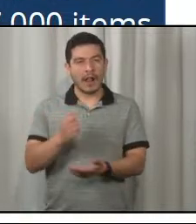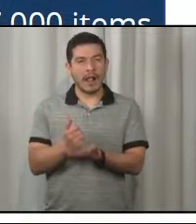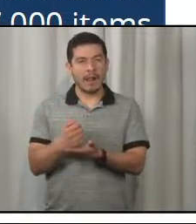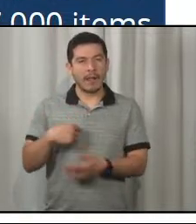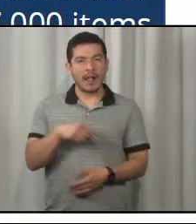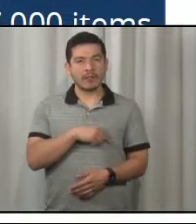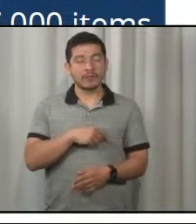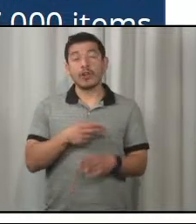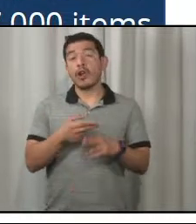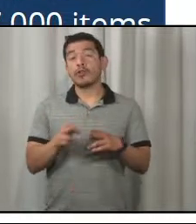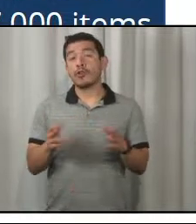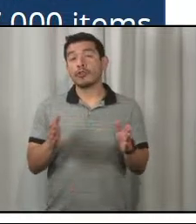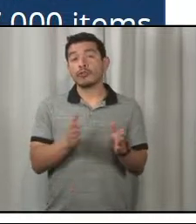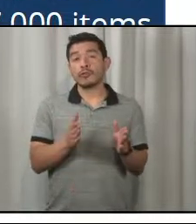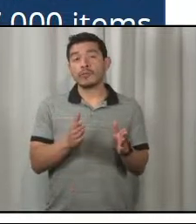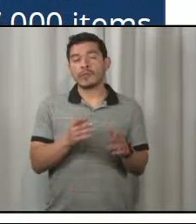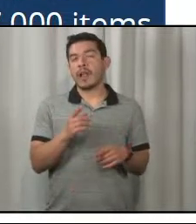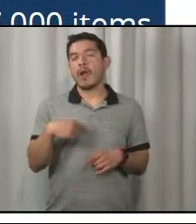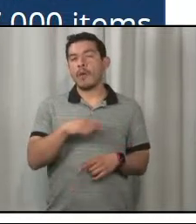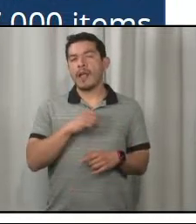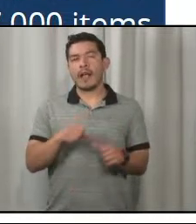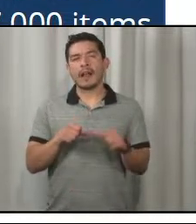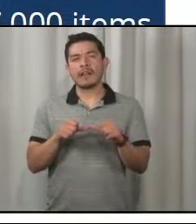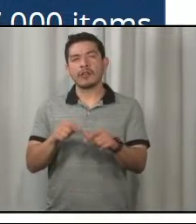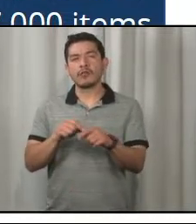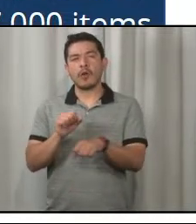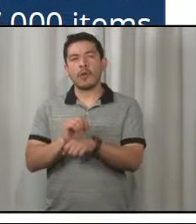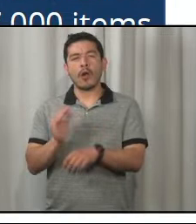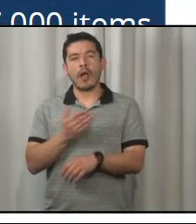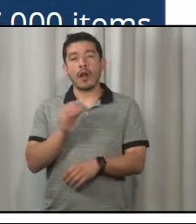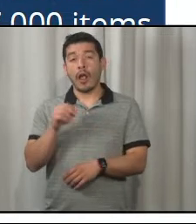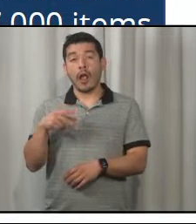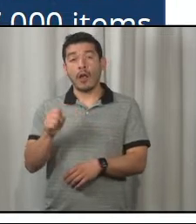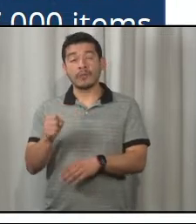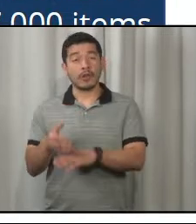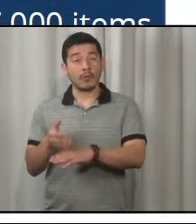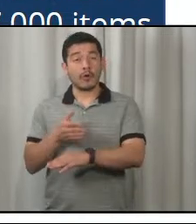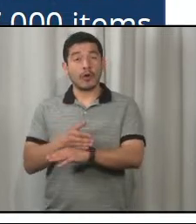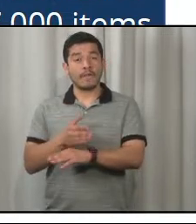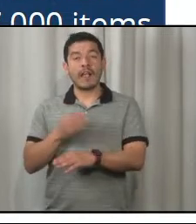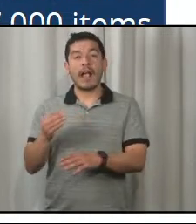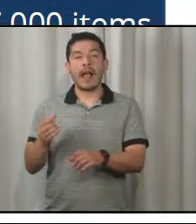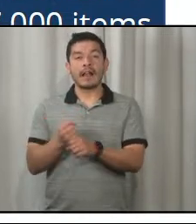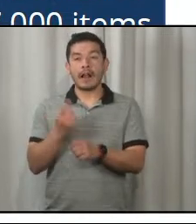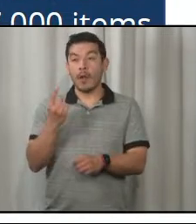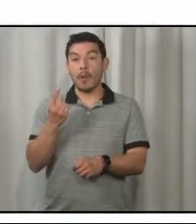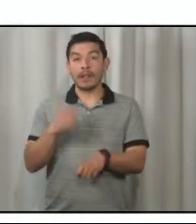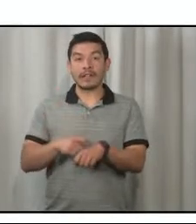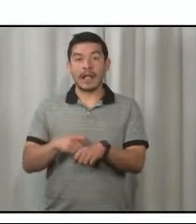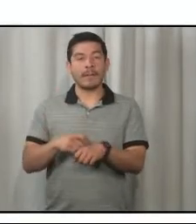Short term, continue to work on those operational improvements and secure additional one-time dollars.